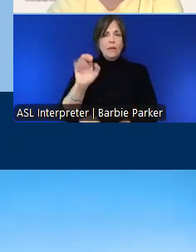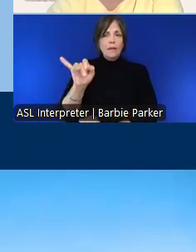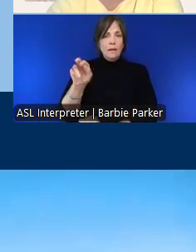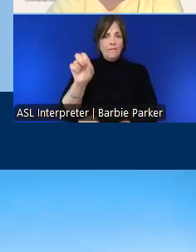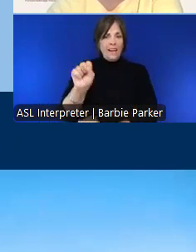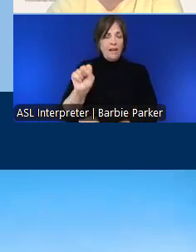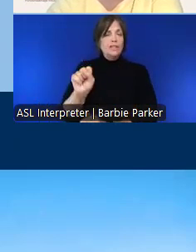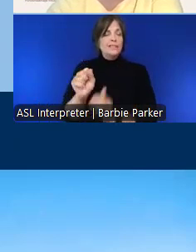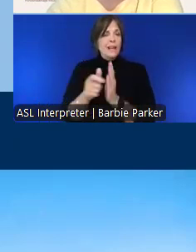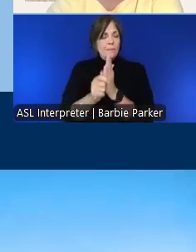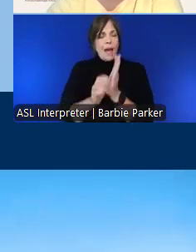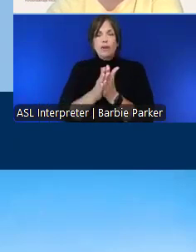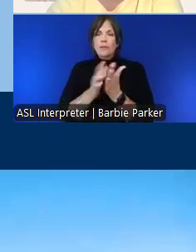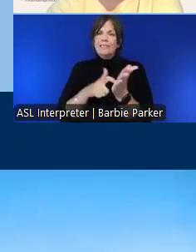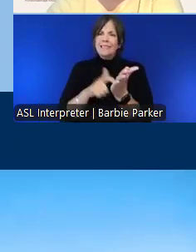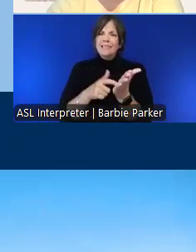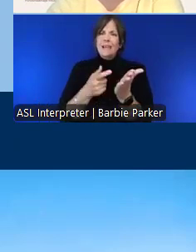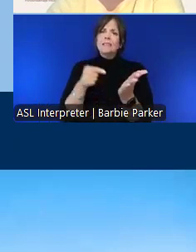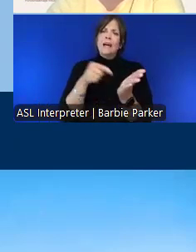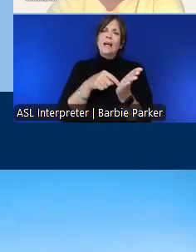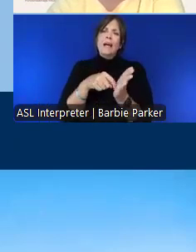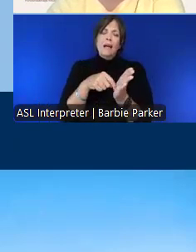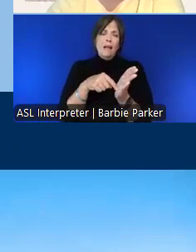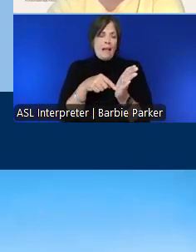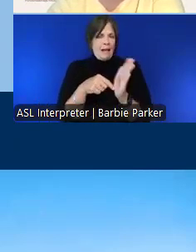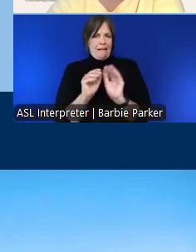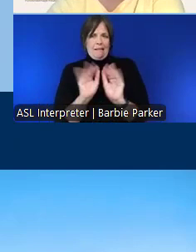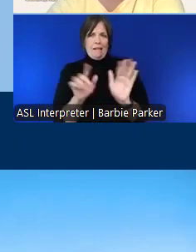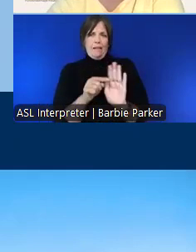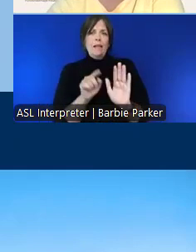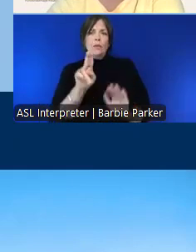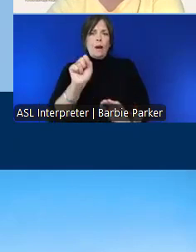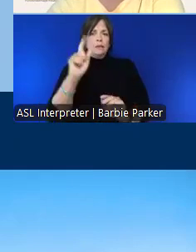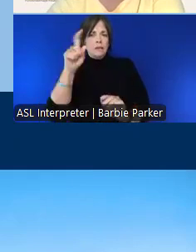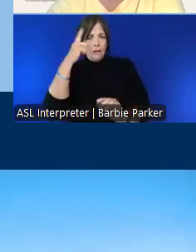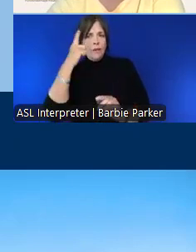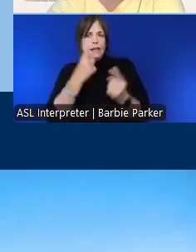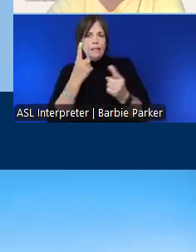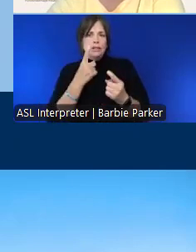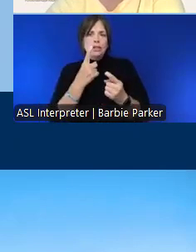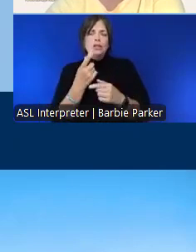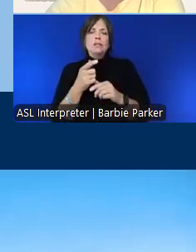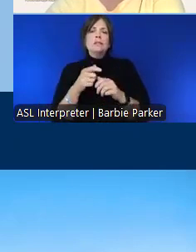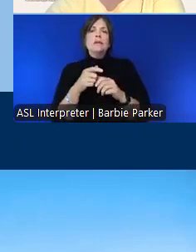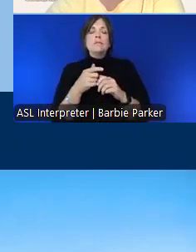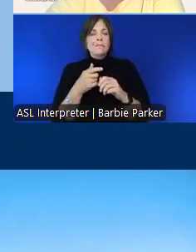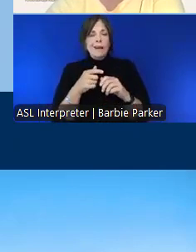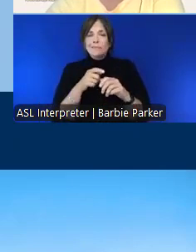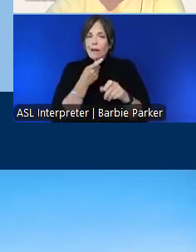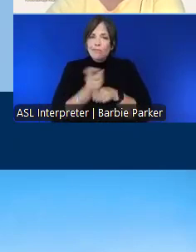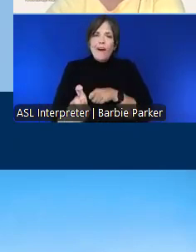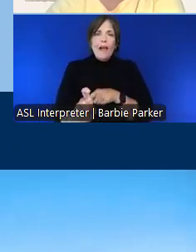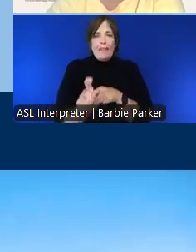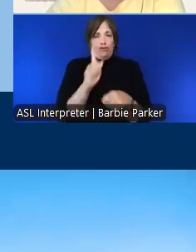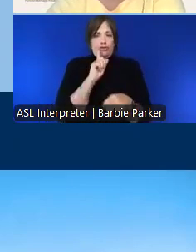a violation of basic human rights. It also considers that forced marriage of a minor child to